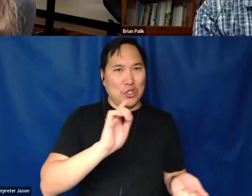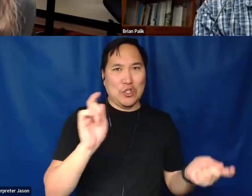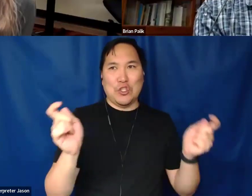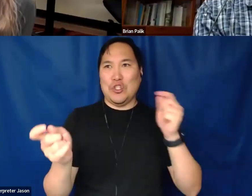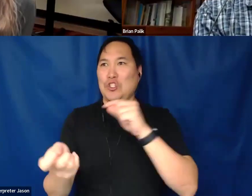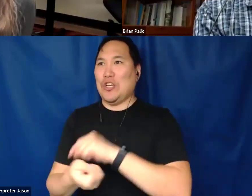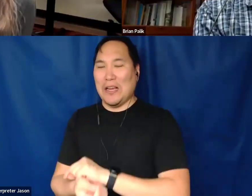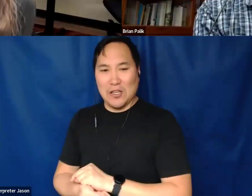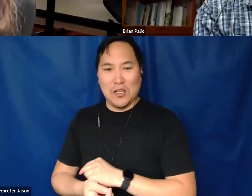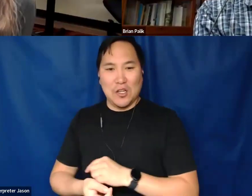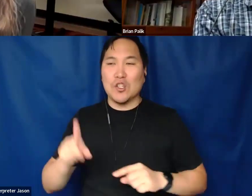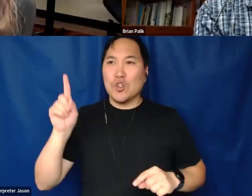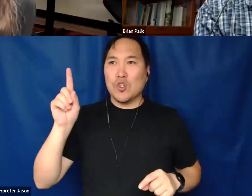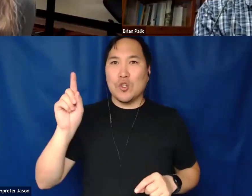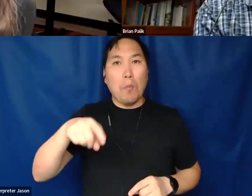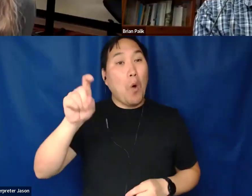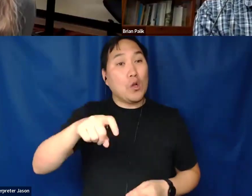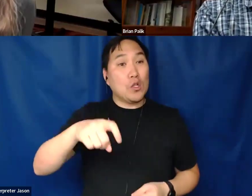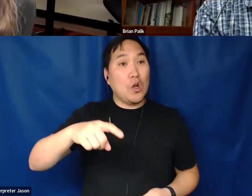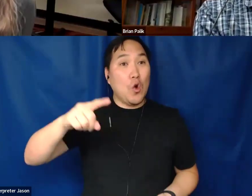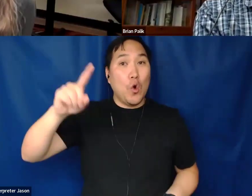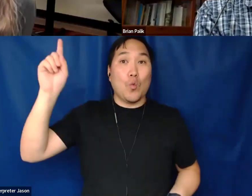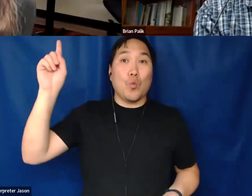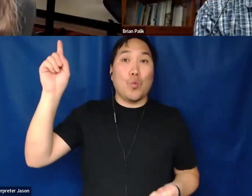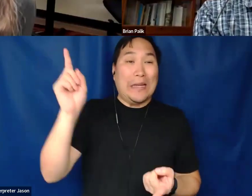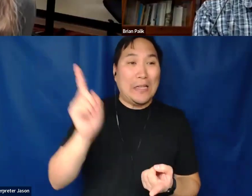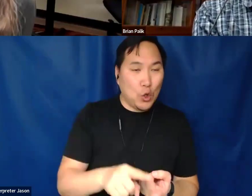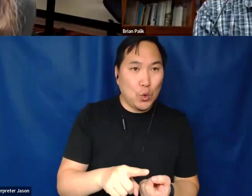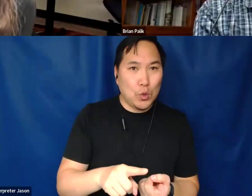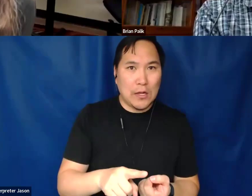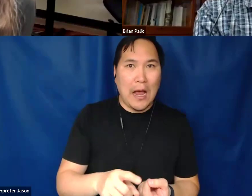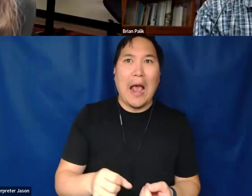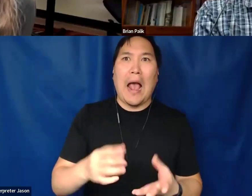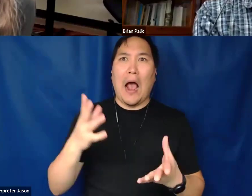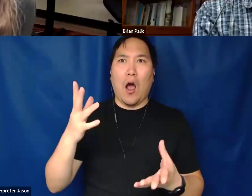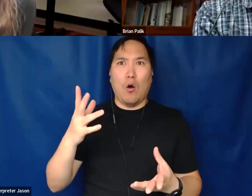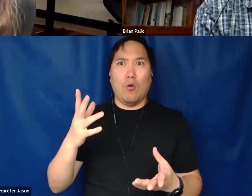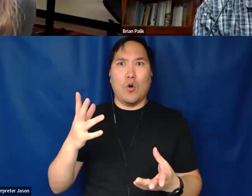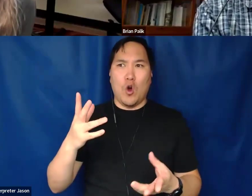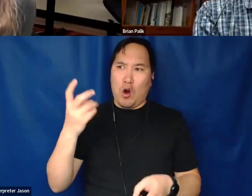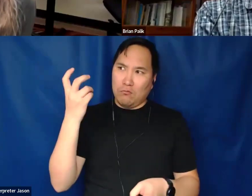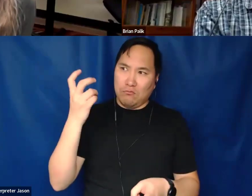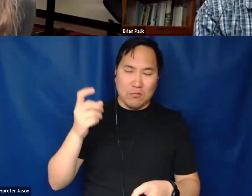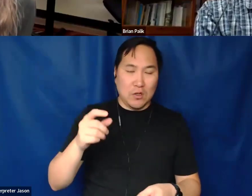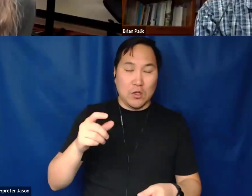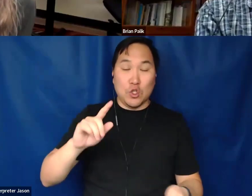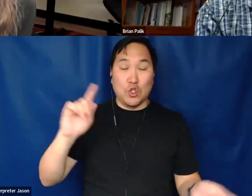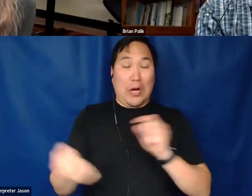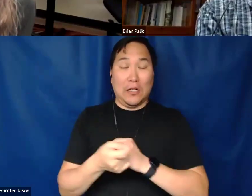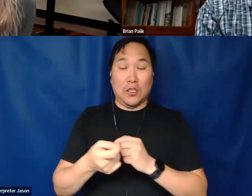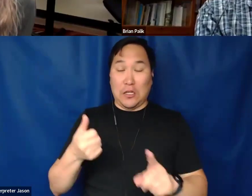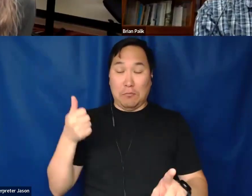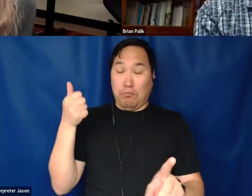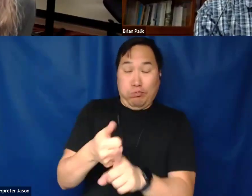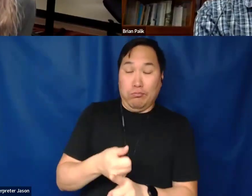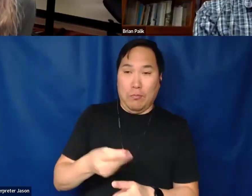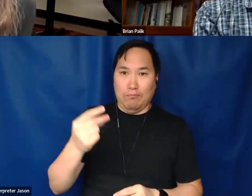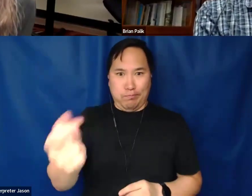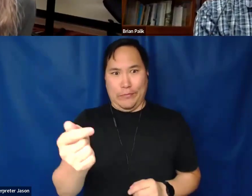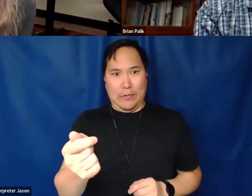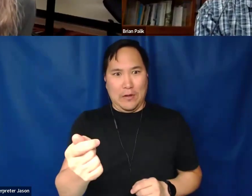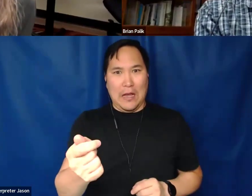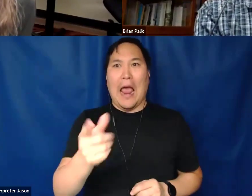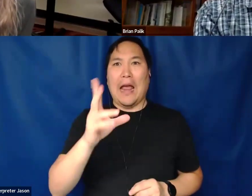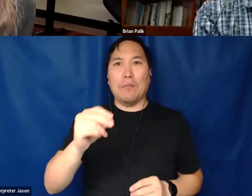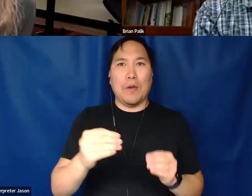provide greater opportunity for connectivity across the landscape from patch to patch. And, you'd have, whoever